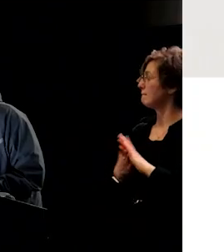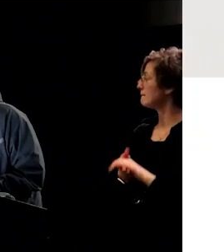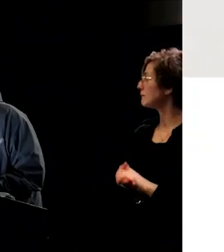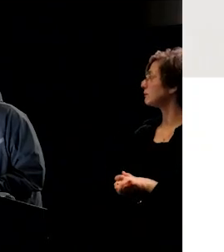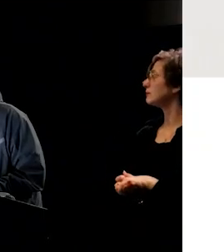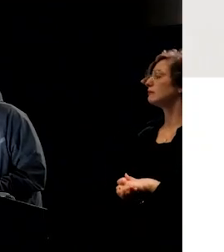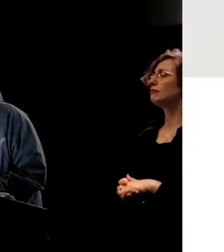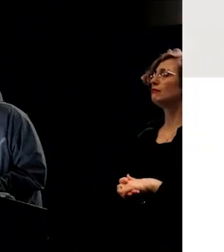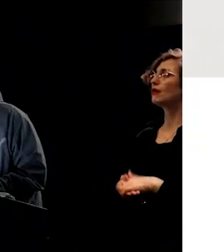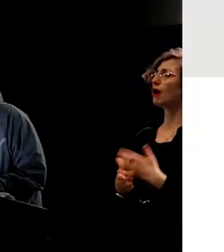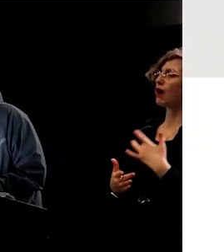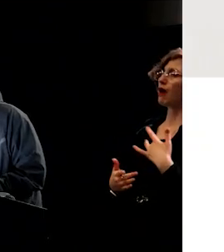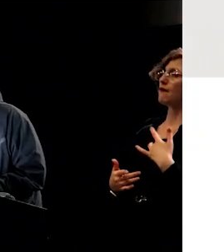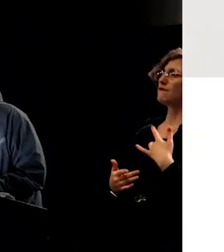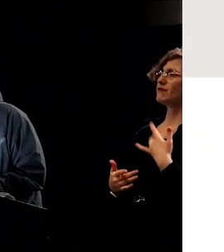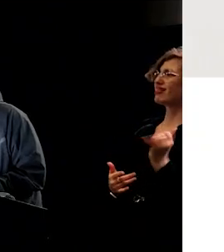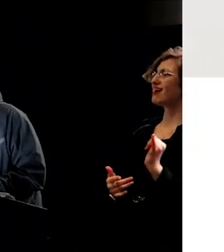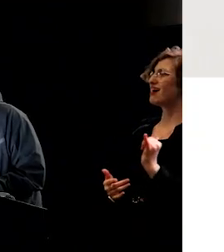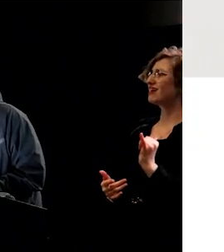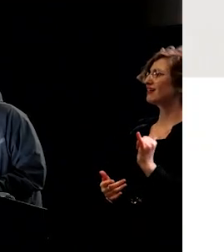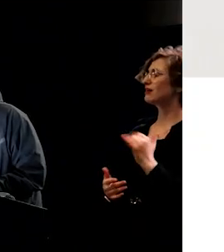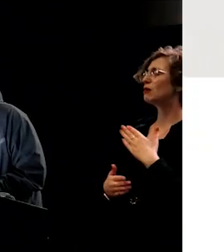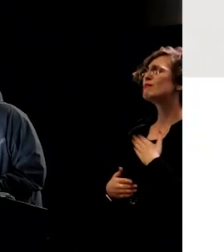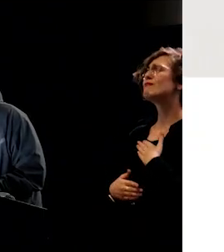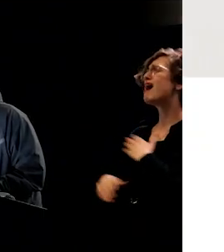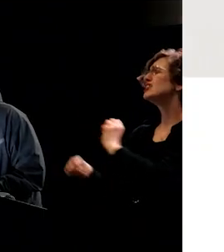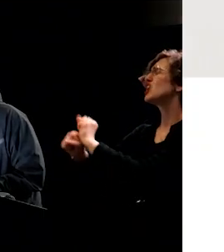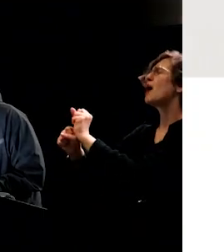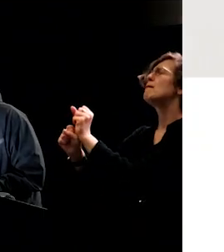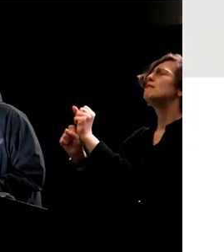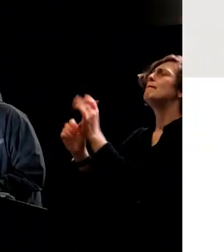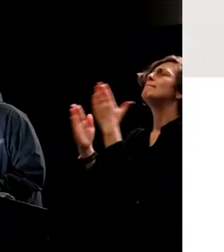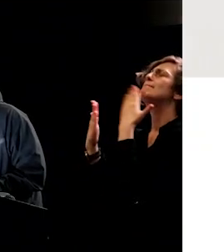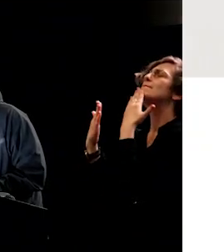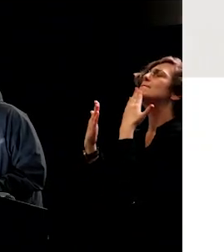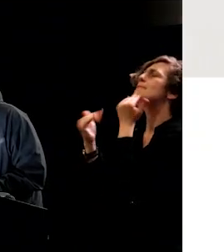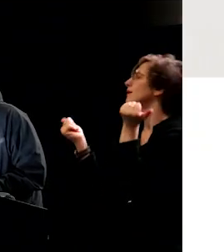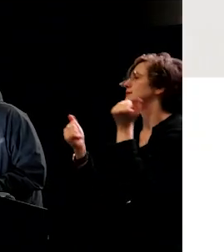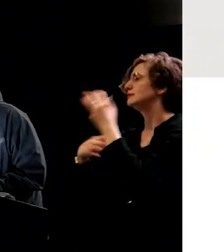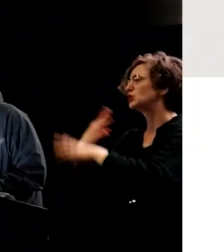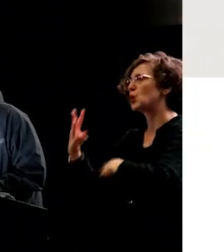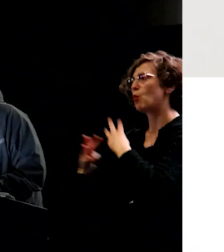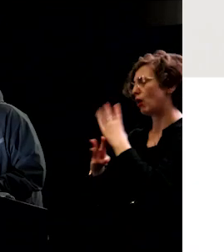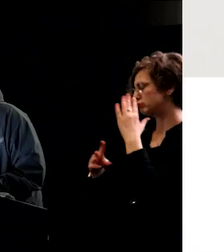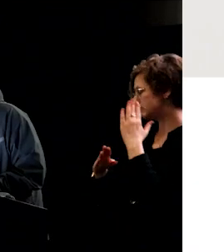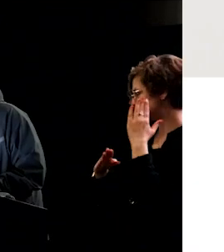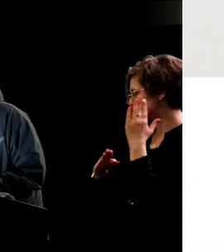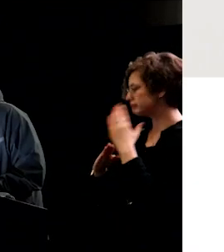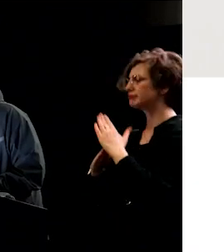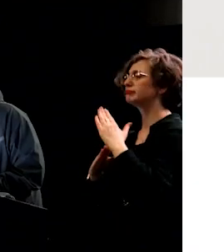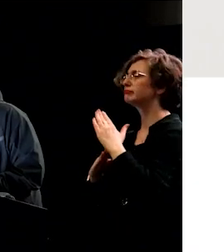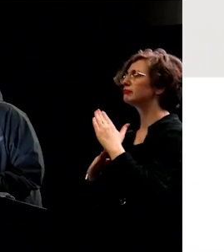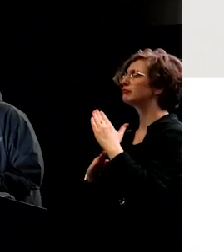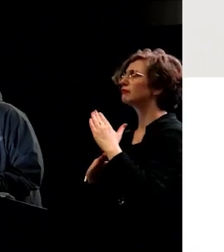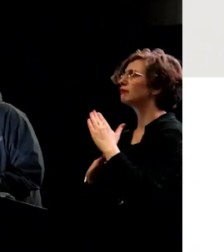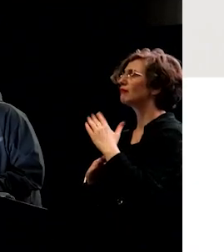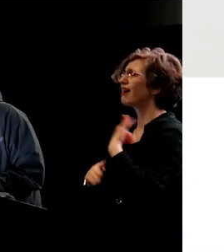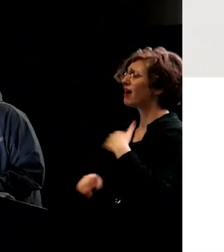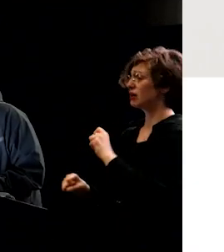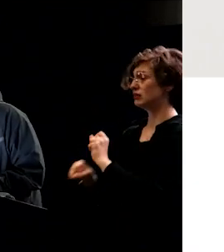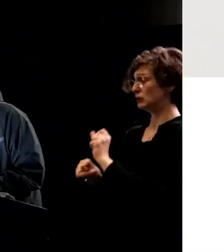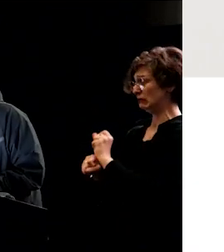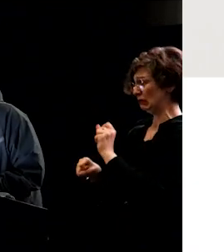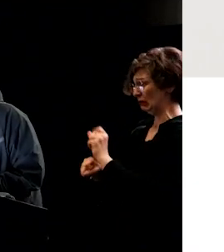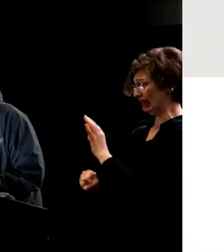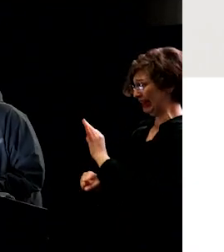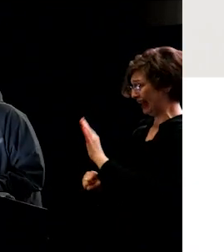But I feel like I have the greatest job in the world. I get to I work so hard at a 9 to